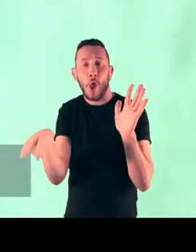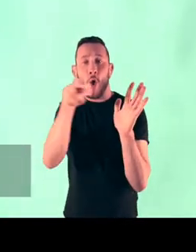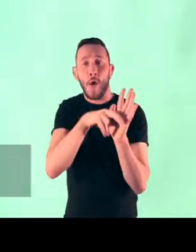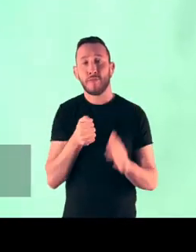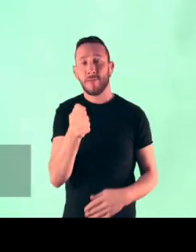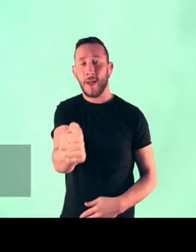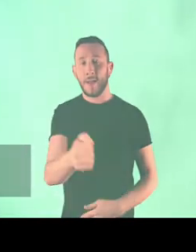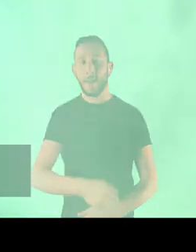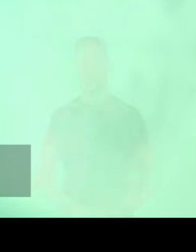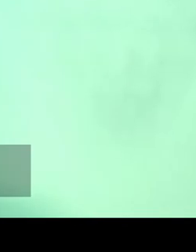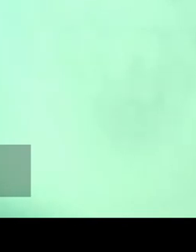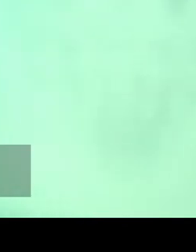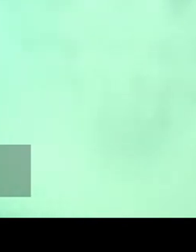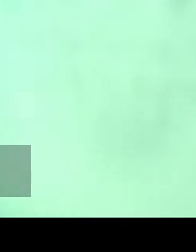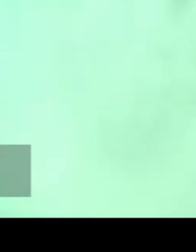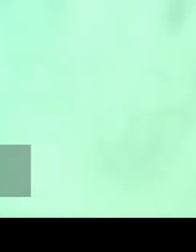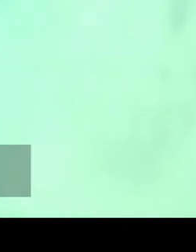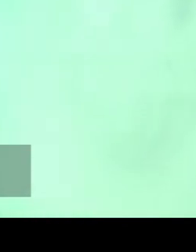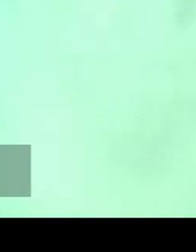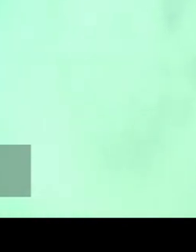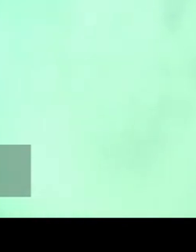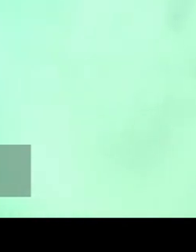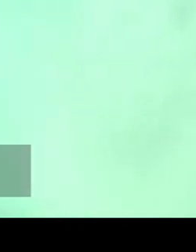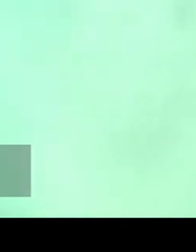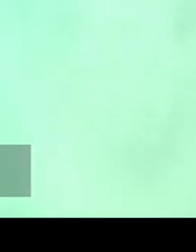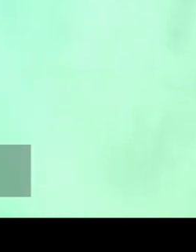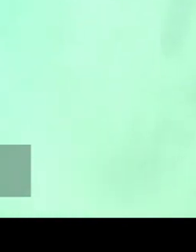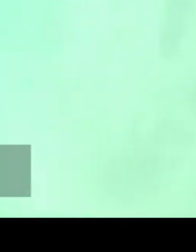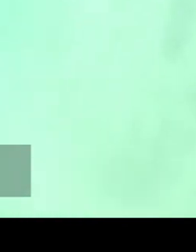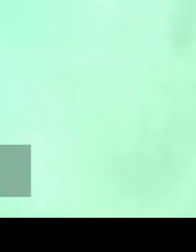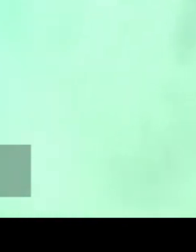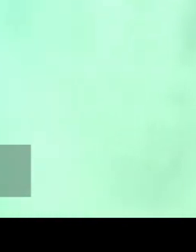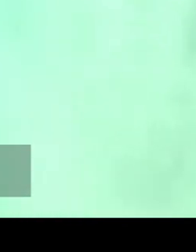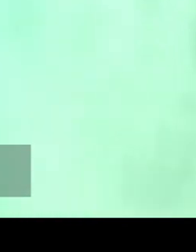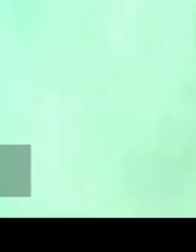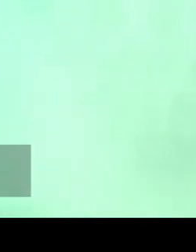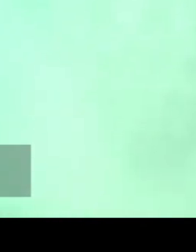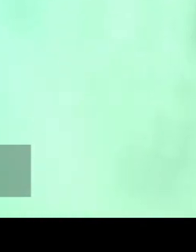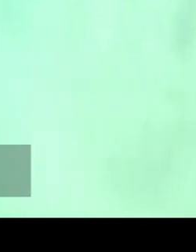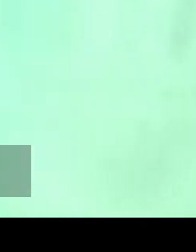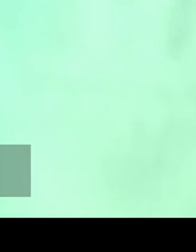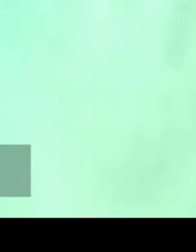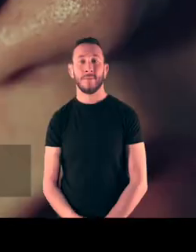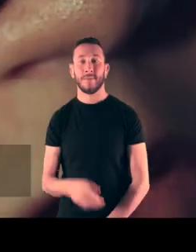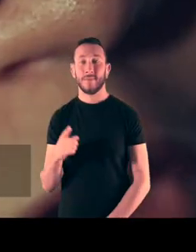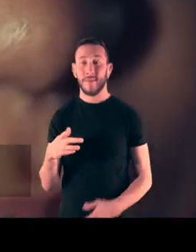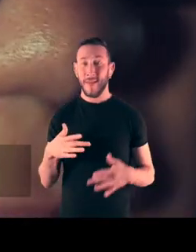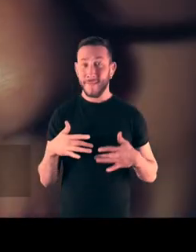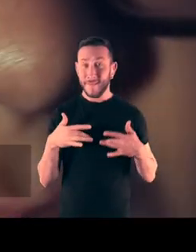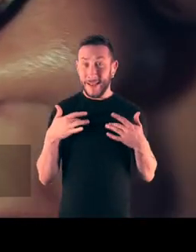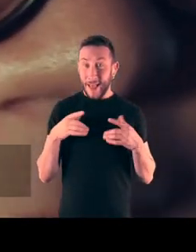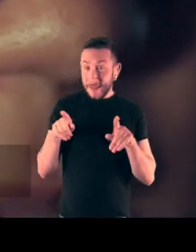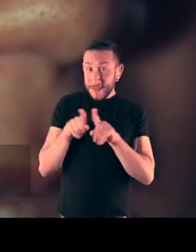and visually impaired people. You need to make sure they know where they're going, know where they need to get on the train and when to get off. They